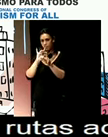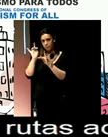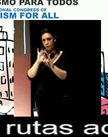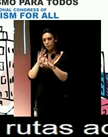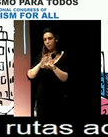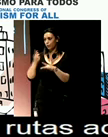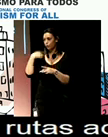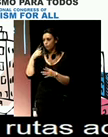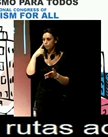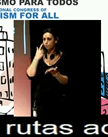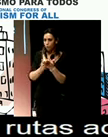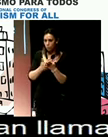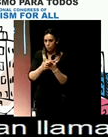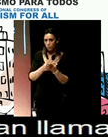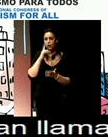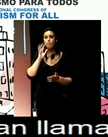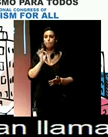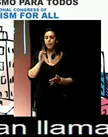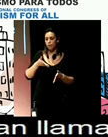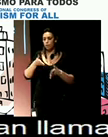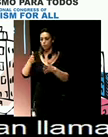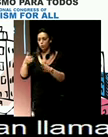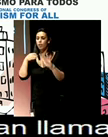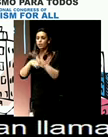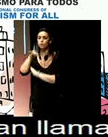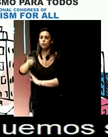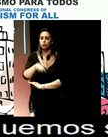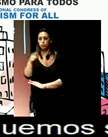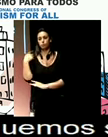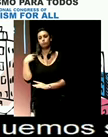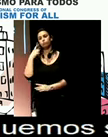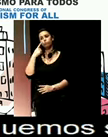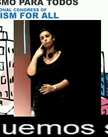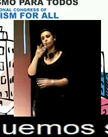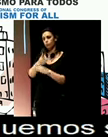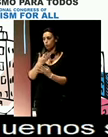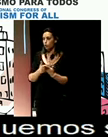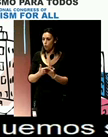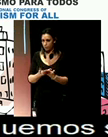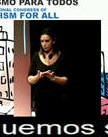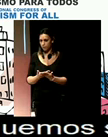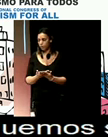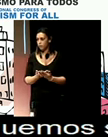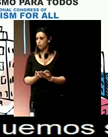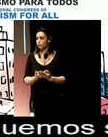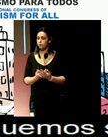travel agencies to identify routes for different groups of people.